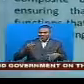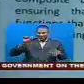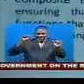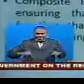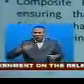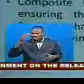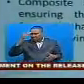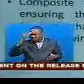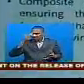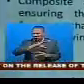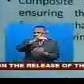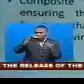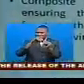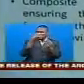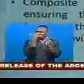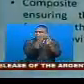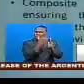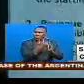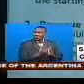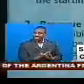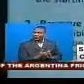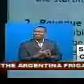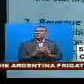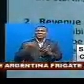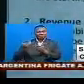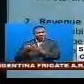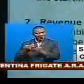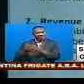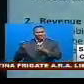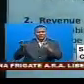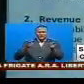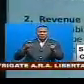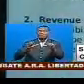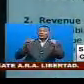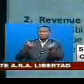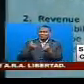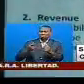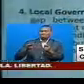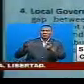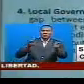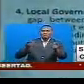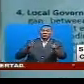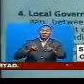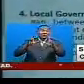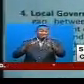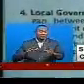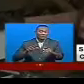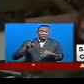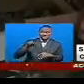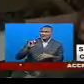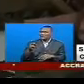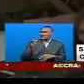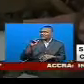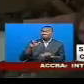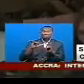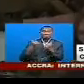conversant with composite budgeting in the financial administration of the Assembly. The coordinating director of the Sekondi-Takoradi Metropolitan